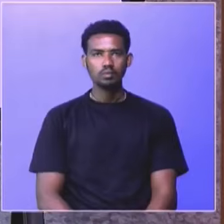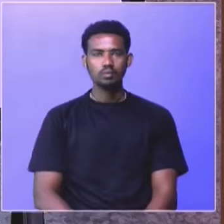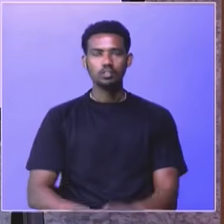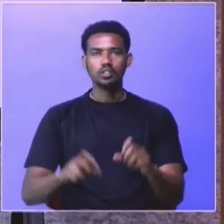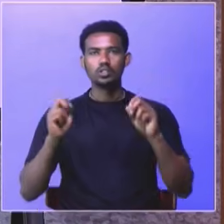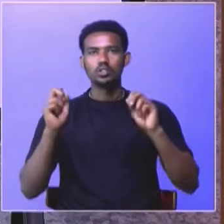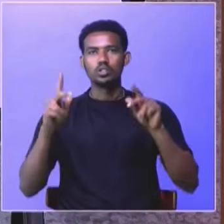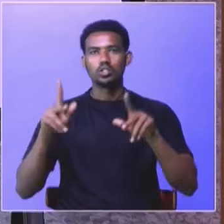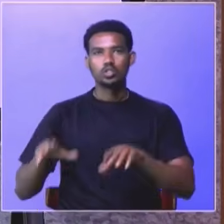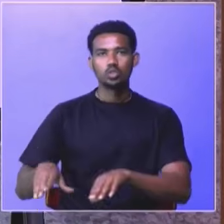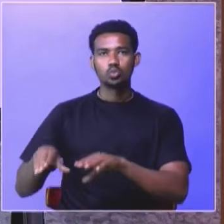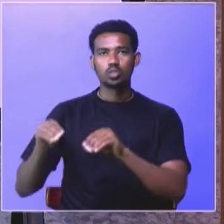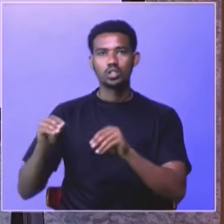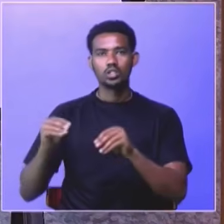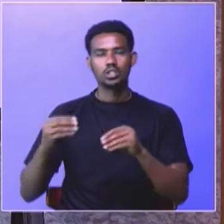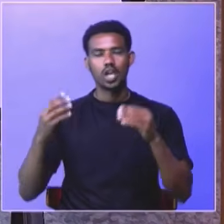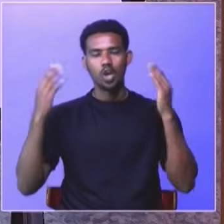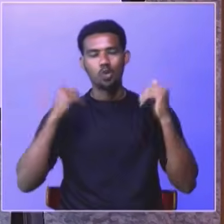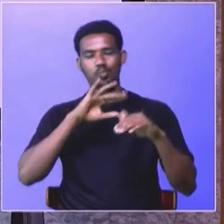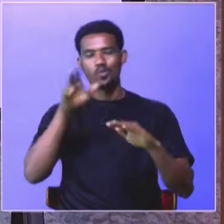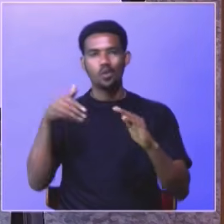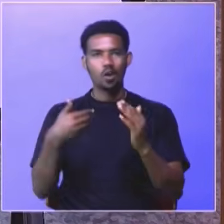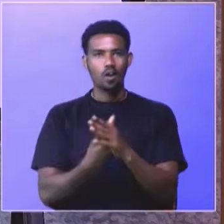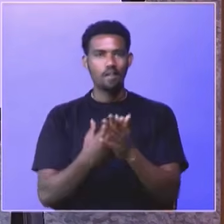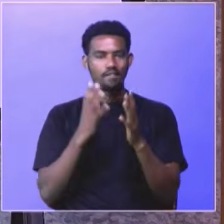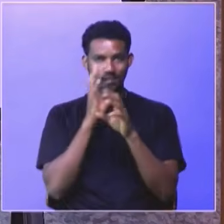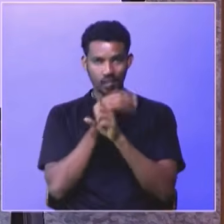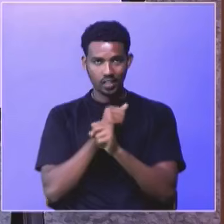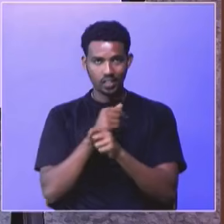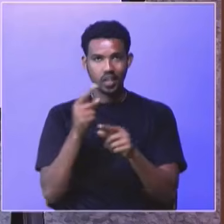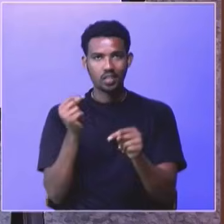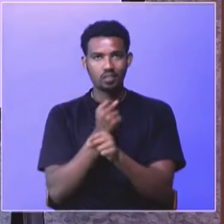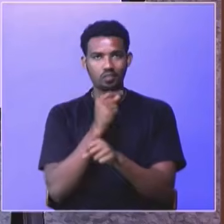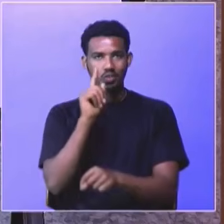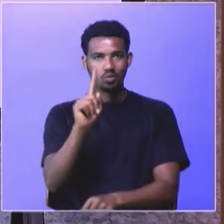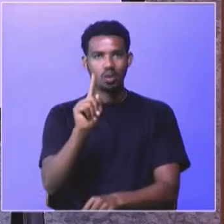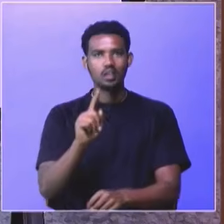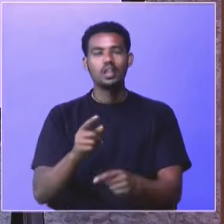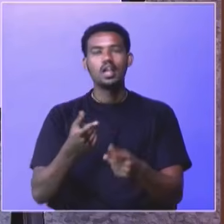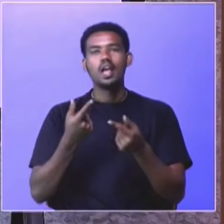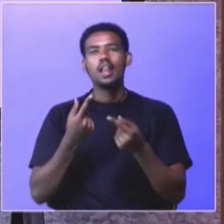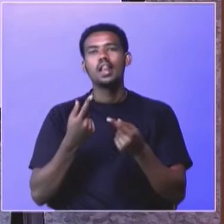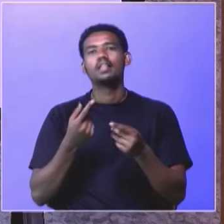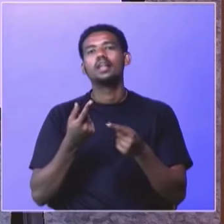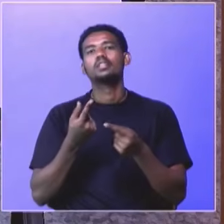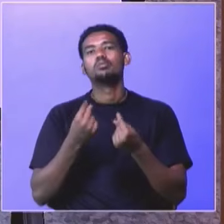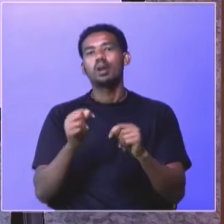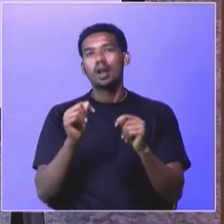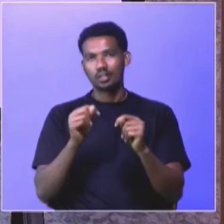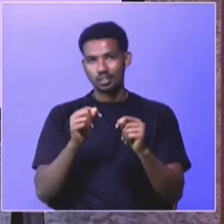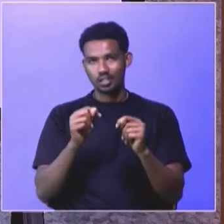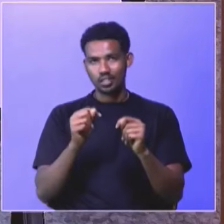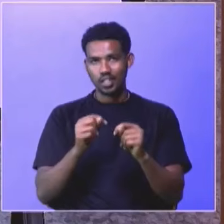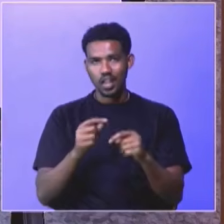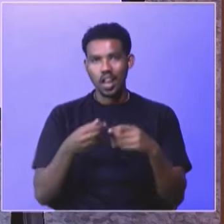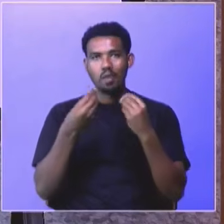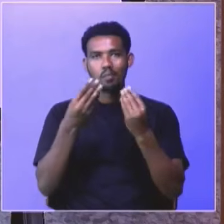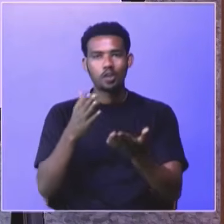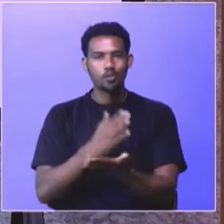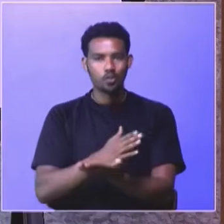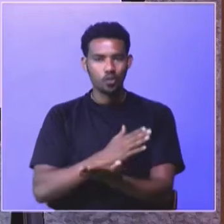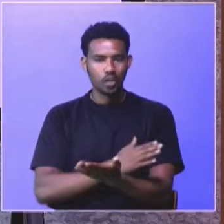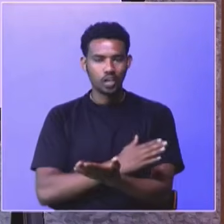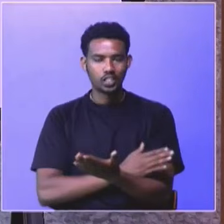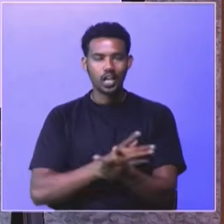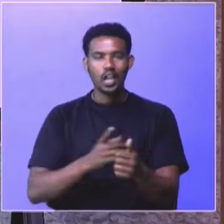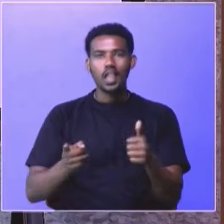Okay, students, I hope you all have finished activity 1. Let us practice, and let me give you correction. So